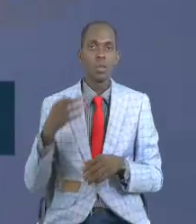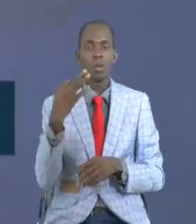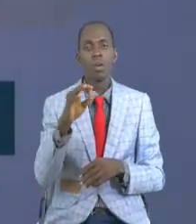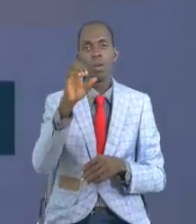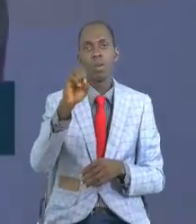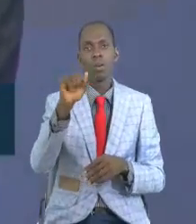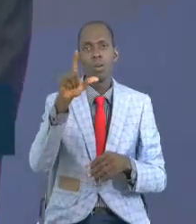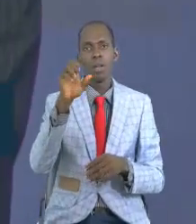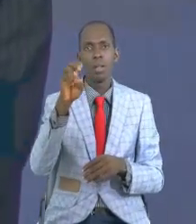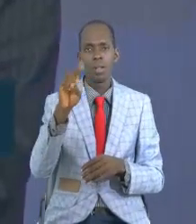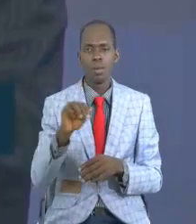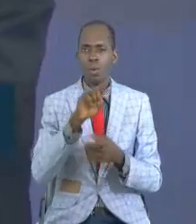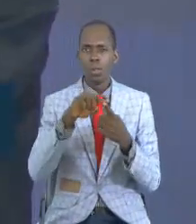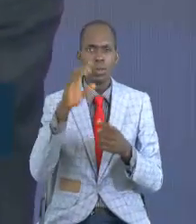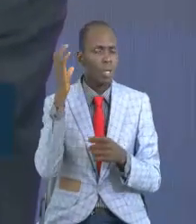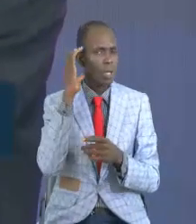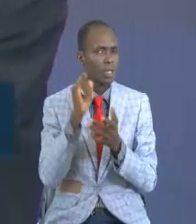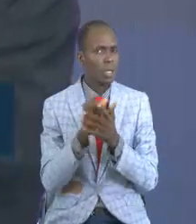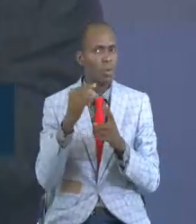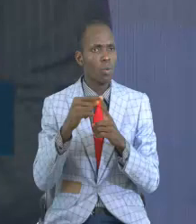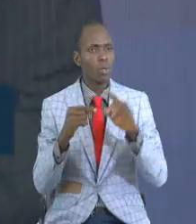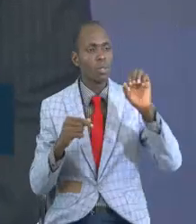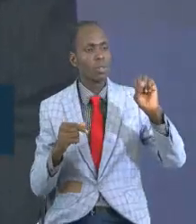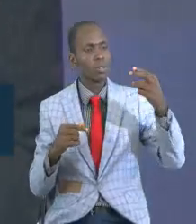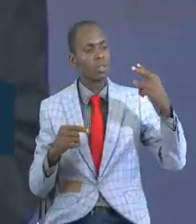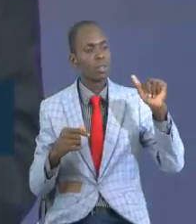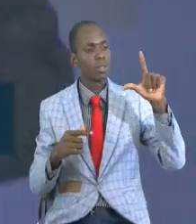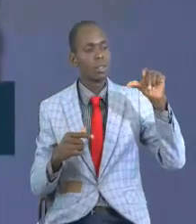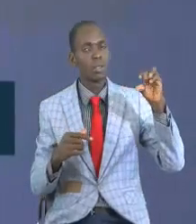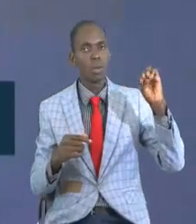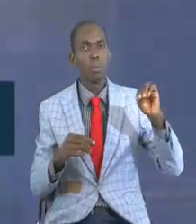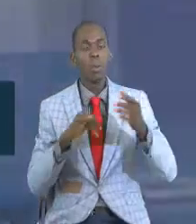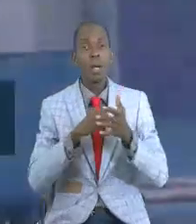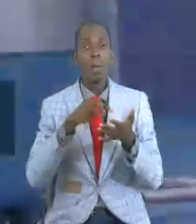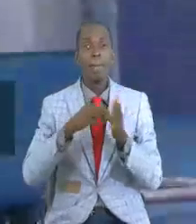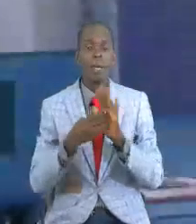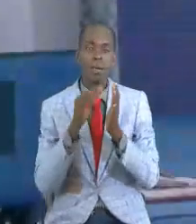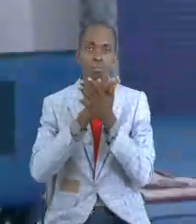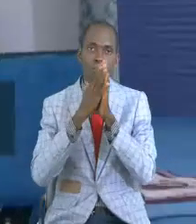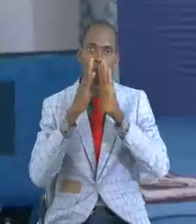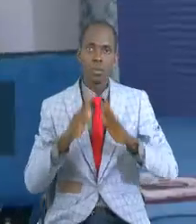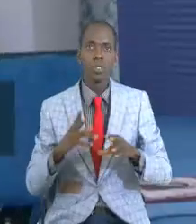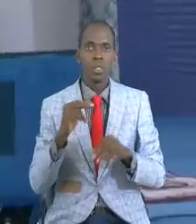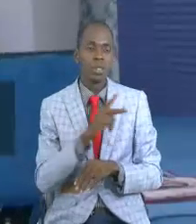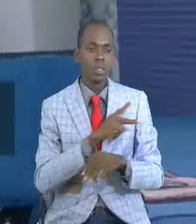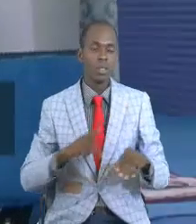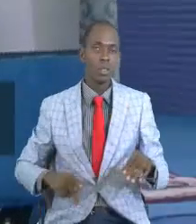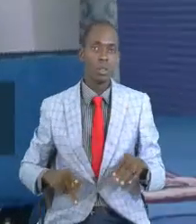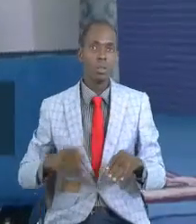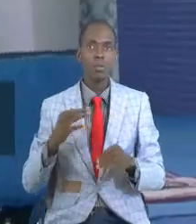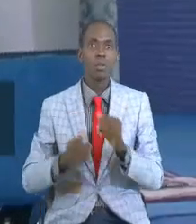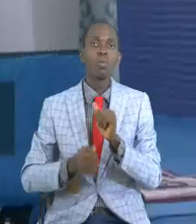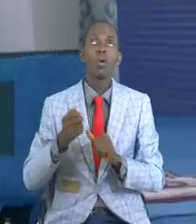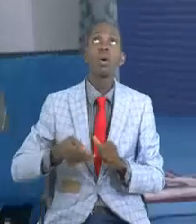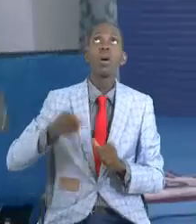hear salim shalom in hebrew the spies and the priests of the most high god will marry